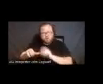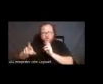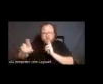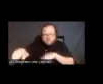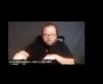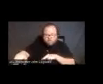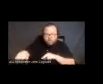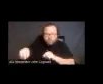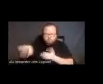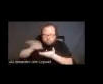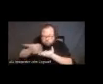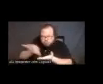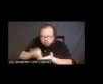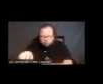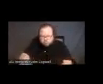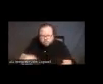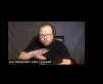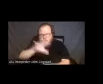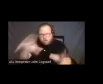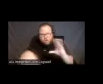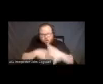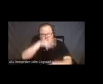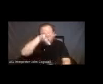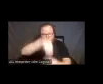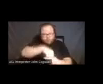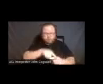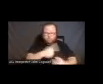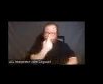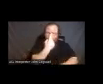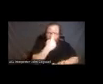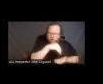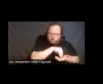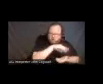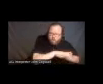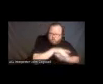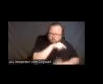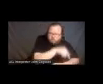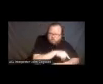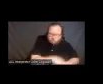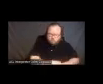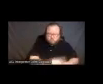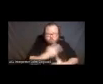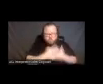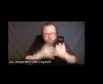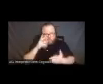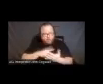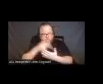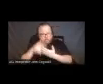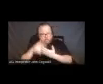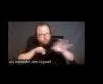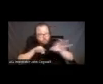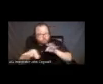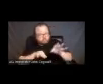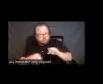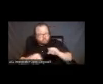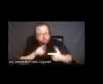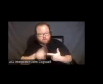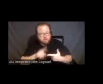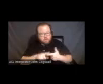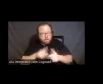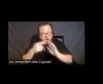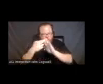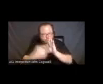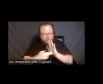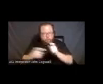for into one document, both for program description and regulatory